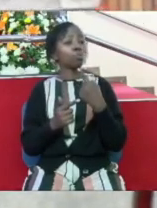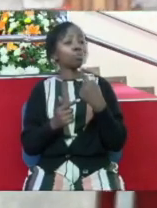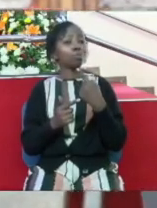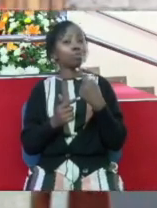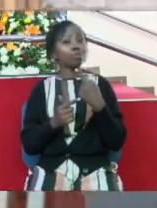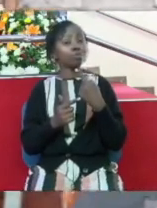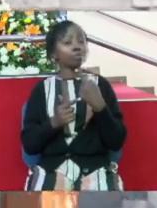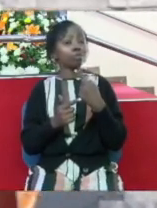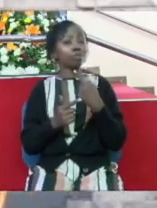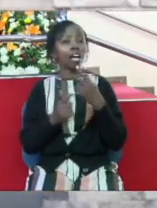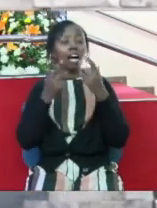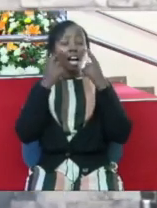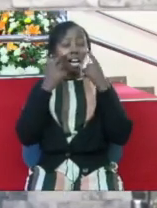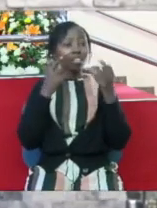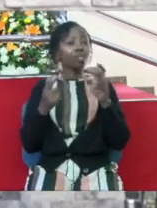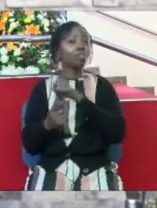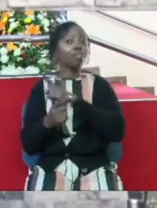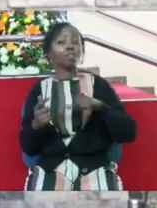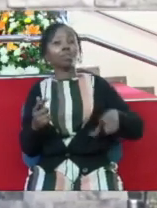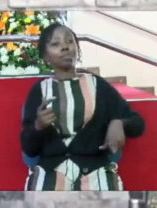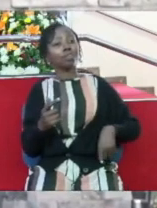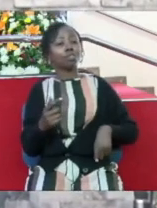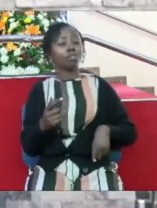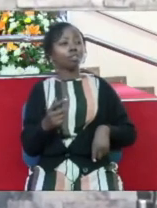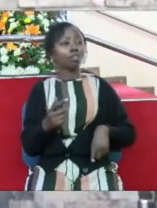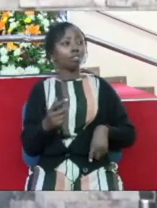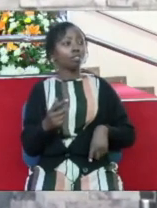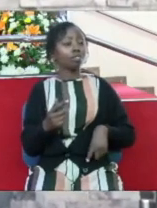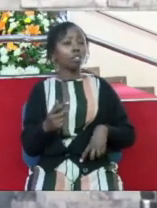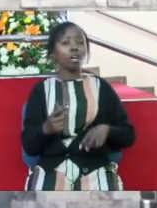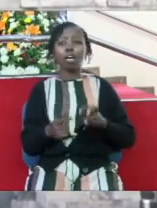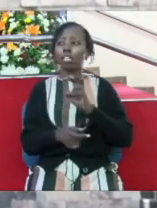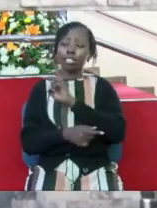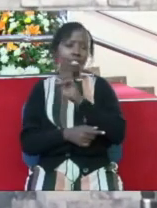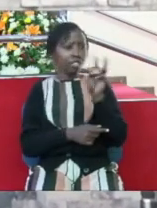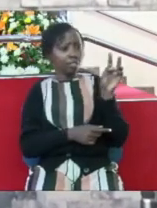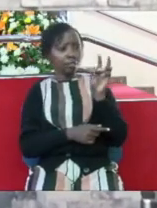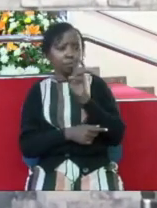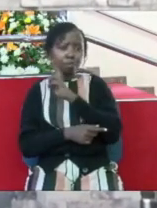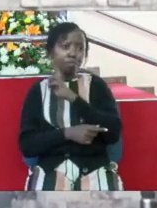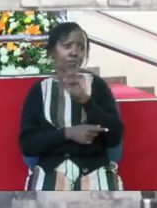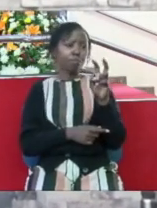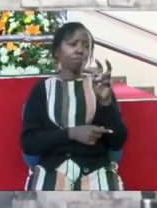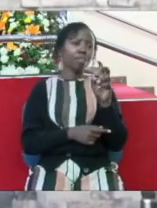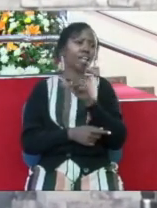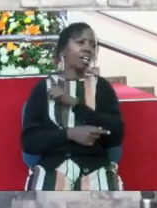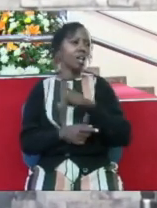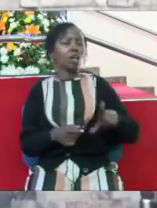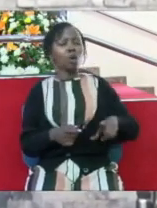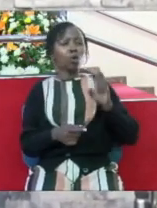The eyes of the Lord. Macho ya Bwana. Move to and fro. Yanasonga kila mahali. He sees you, he sees